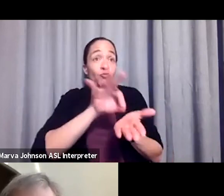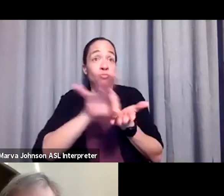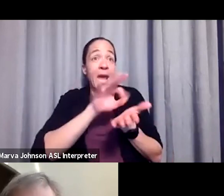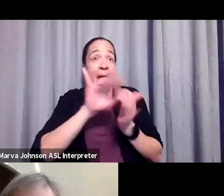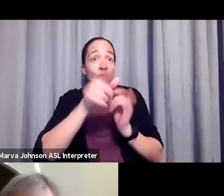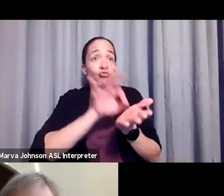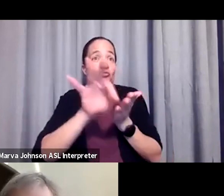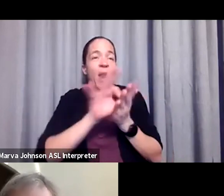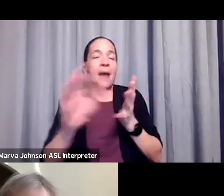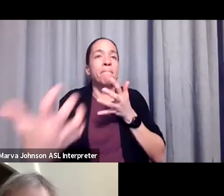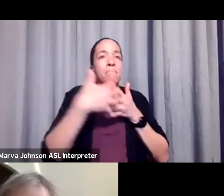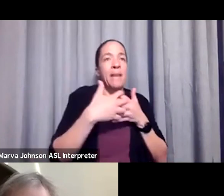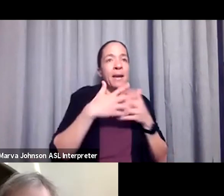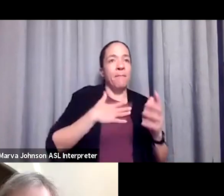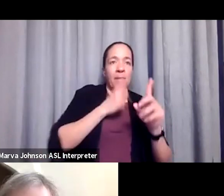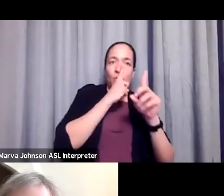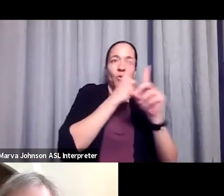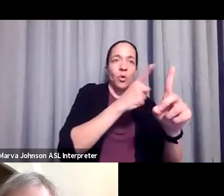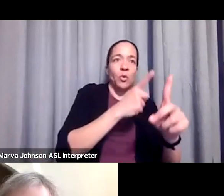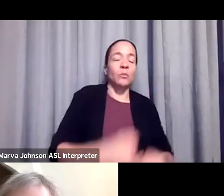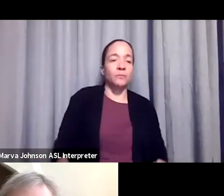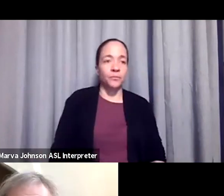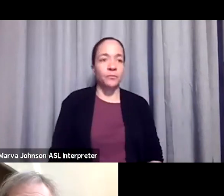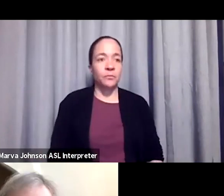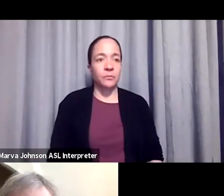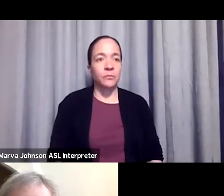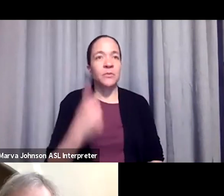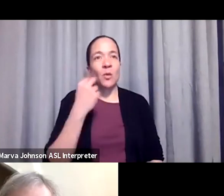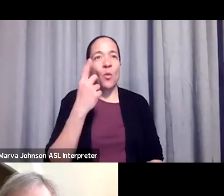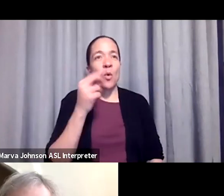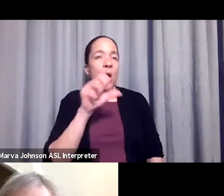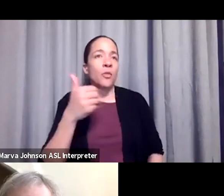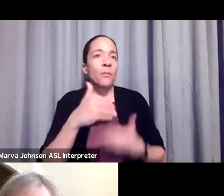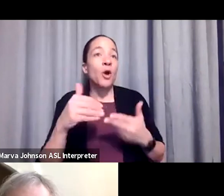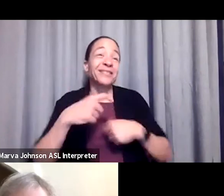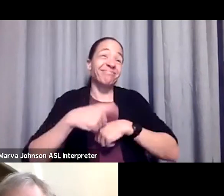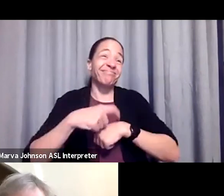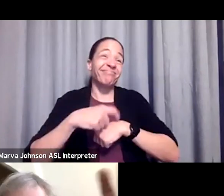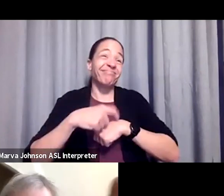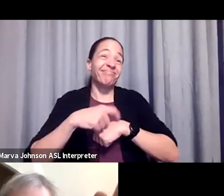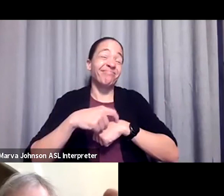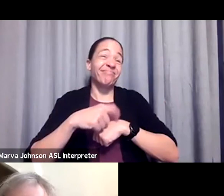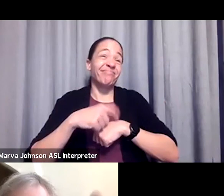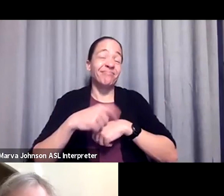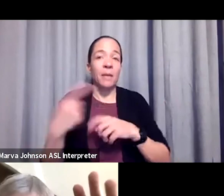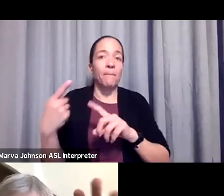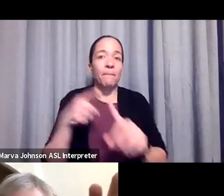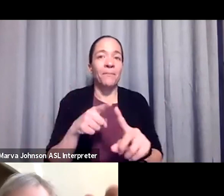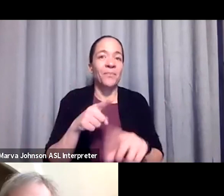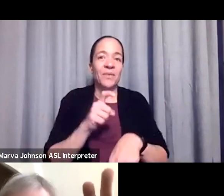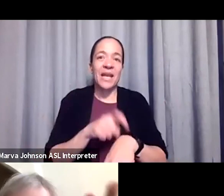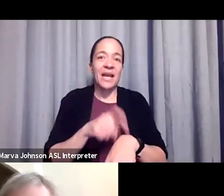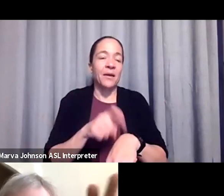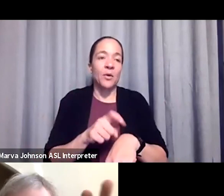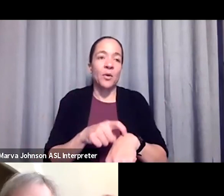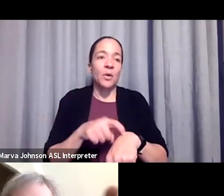in the first place. And maybe one other component is just time, right? That it goes back to that baby versus the